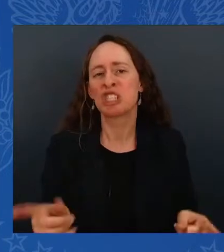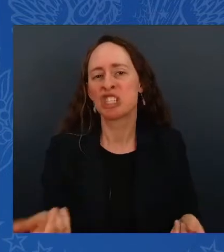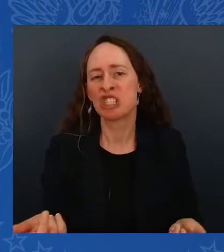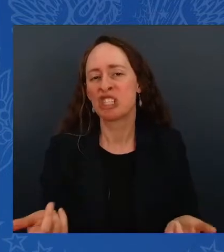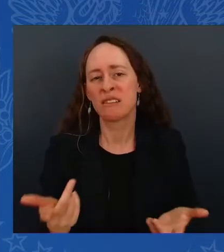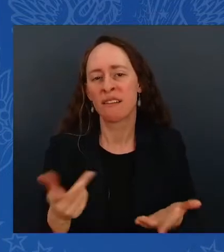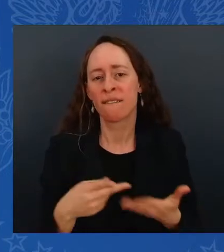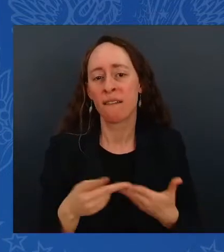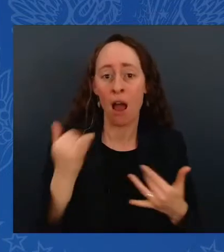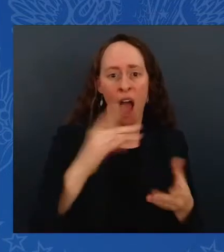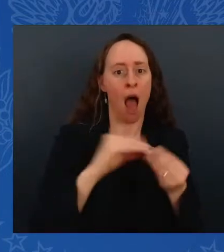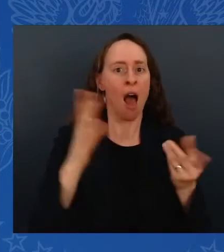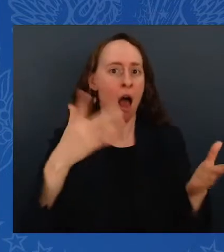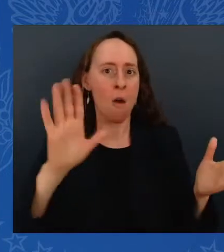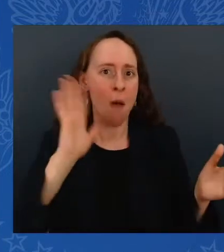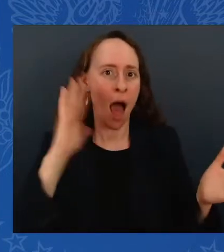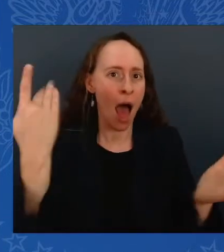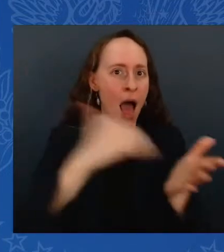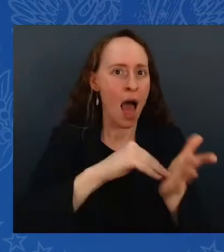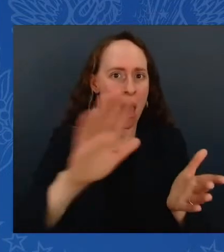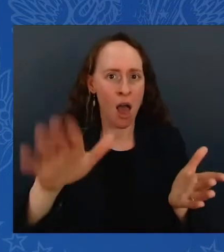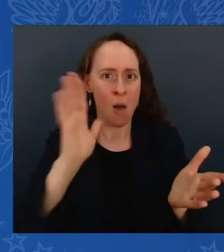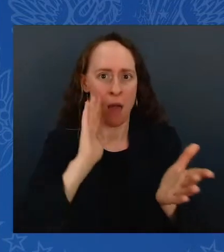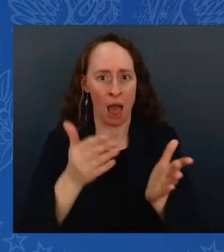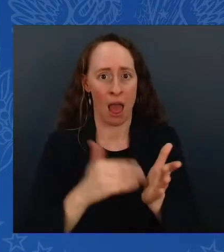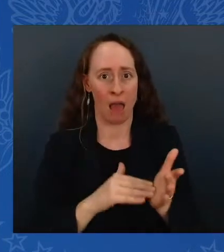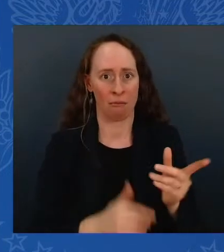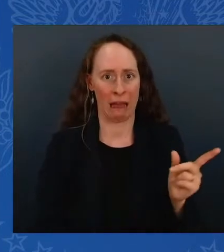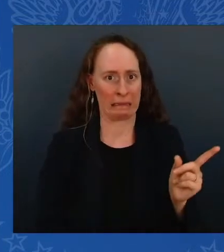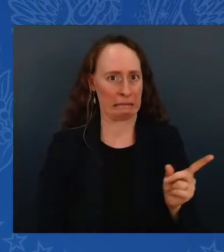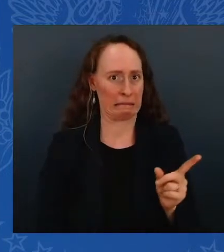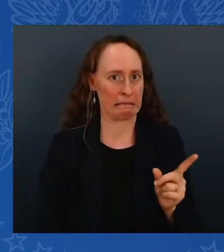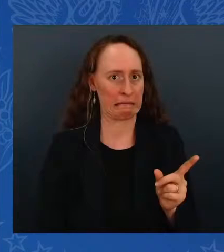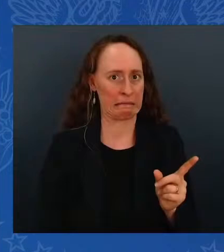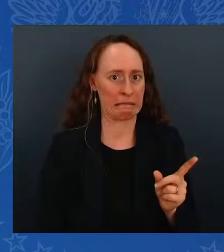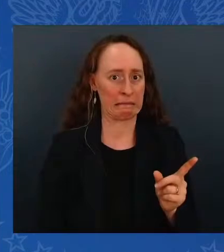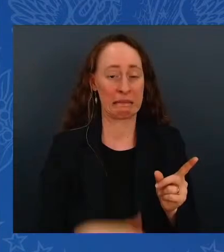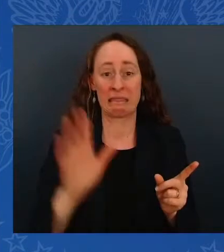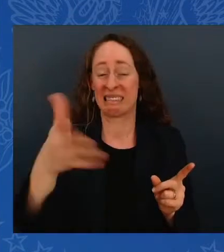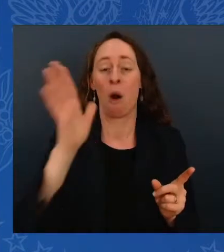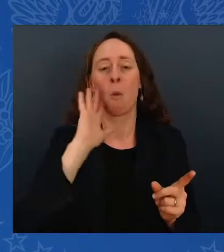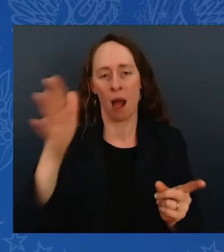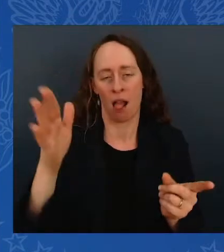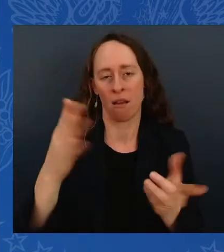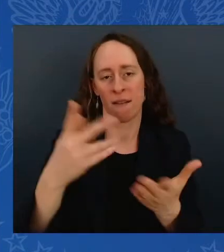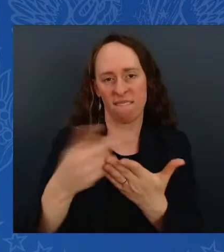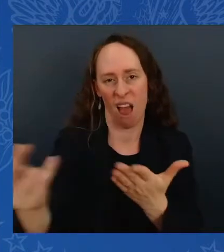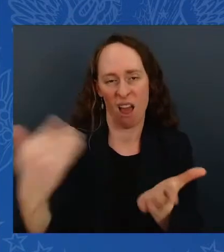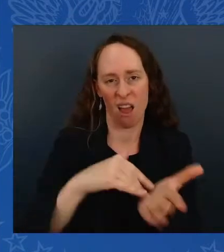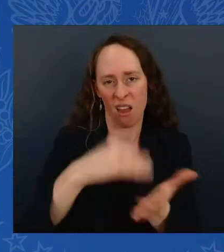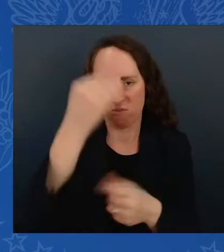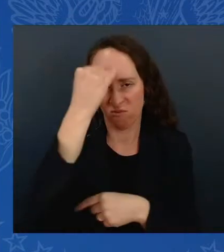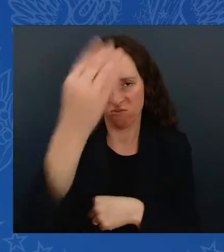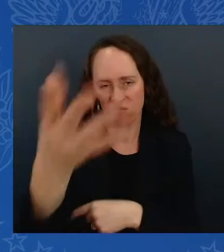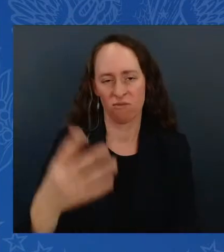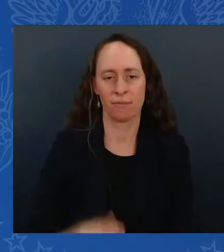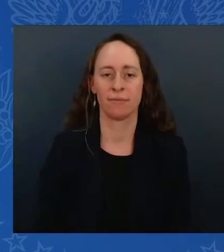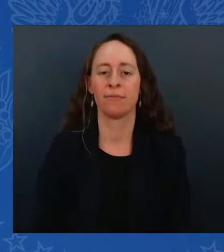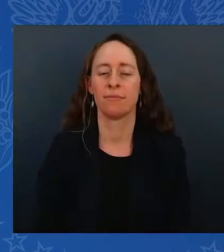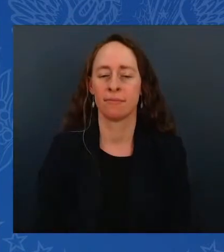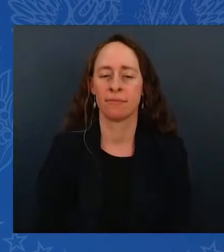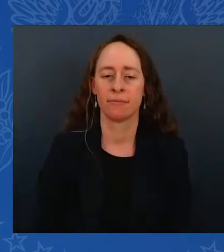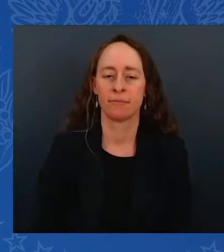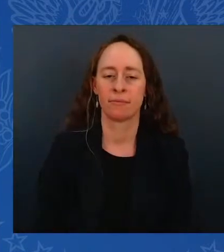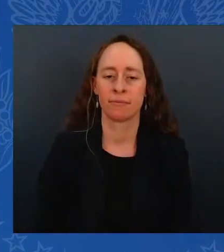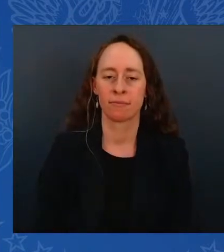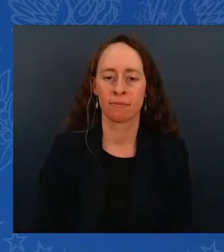trickle-down economics. But it will fail again. In fact, President Clinton pointed out that since the end of the Cold War in '89, America